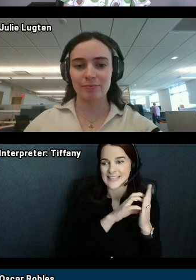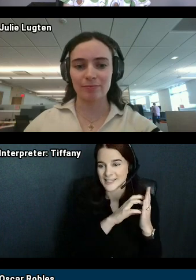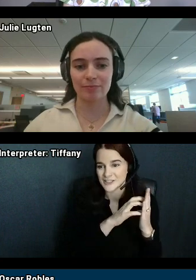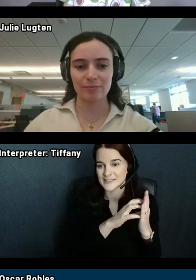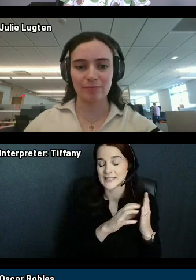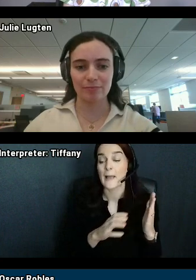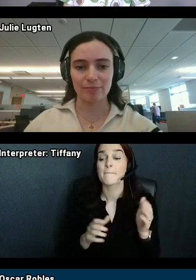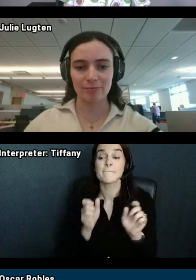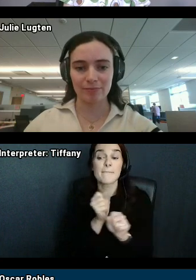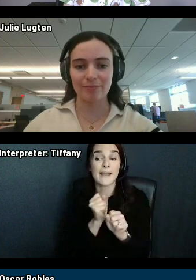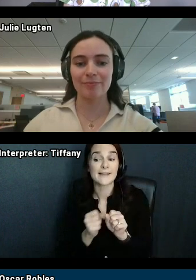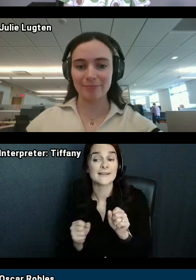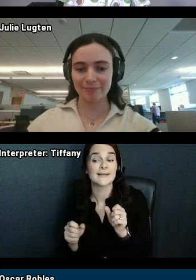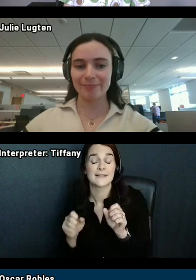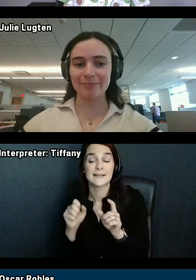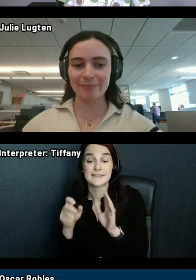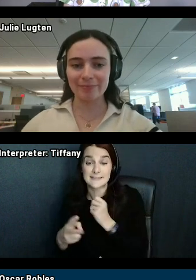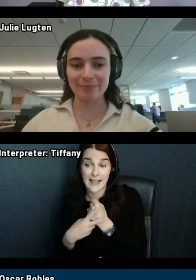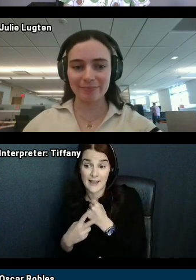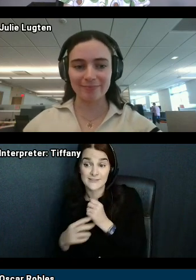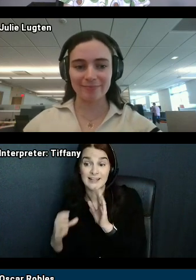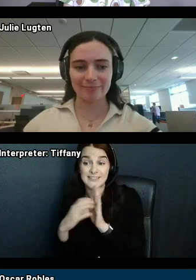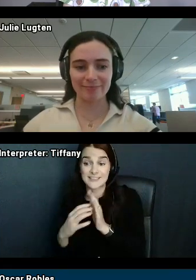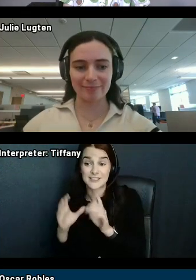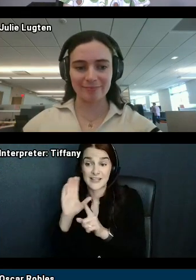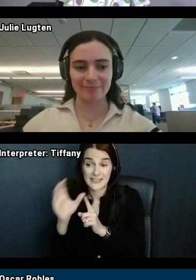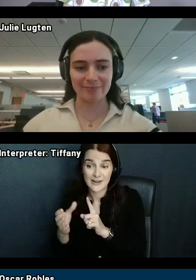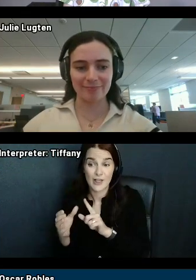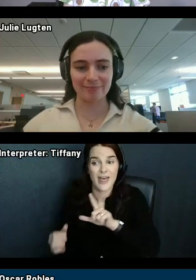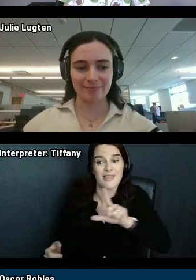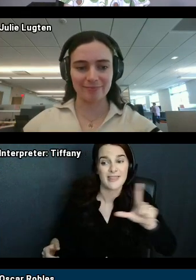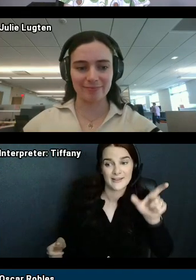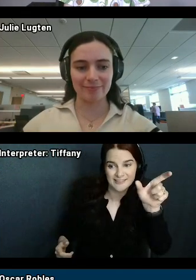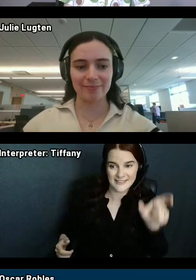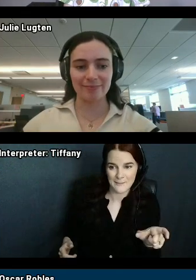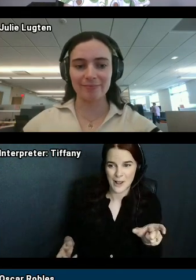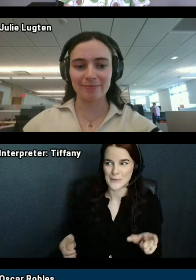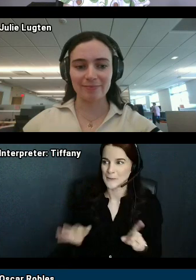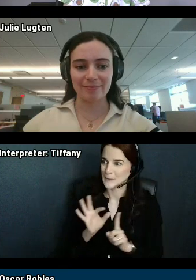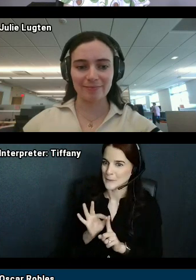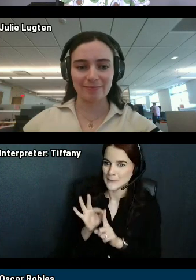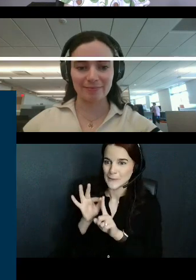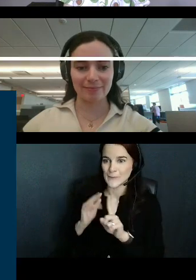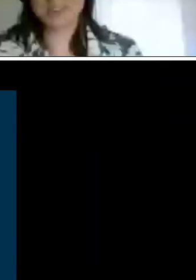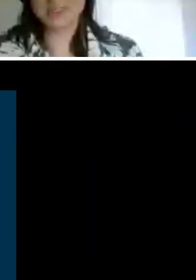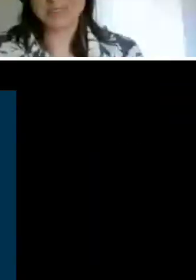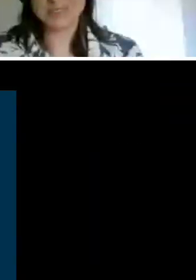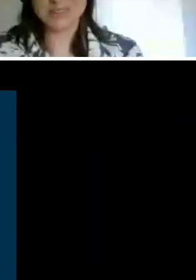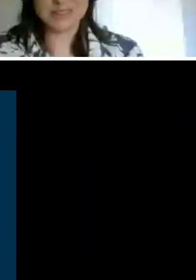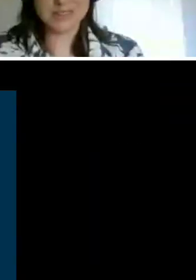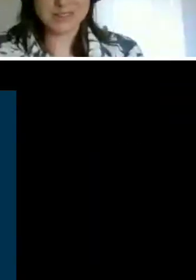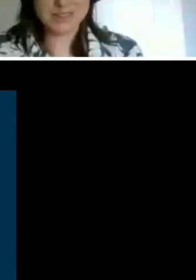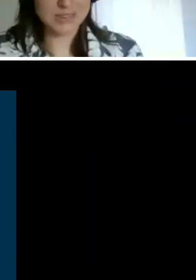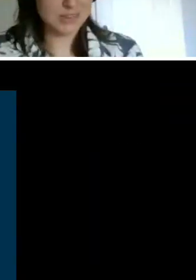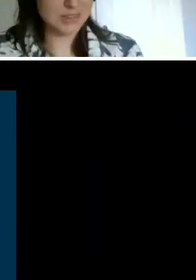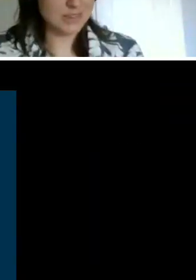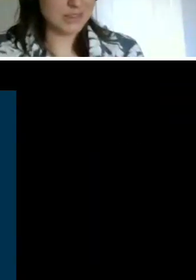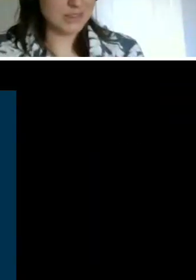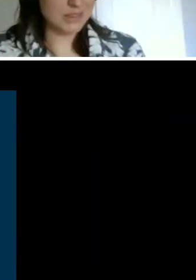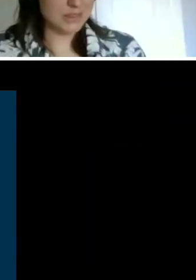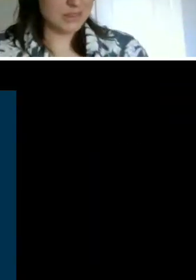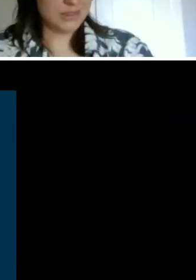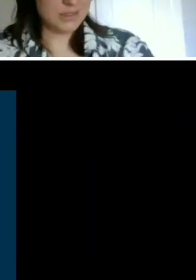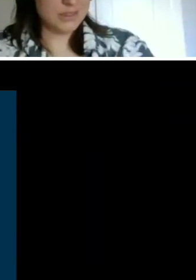left sidebar. So this is a pretty neat option that I am going to get Julie to help us present.